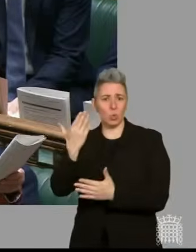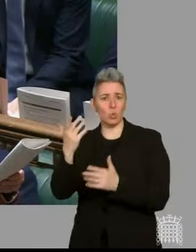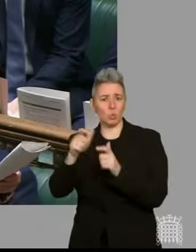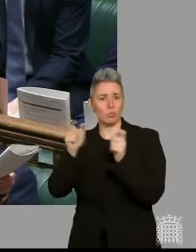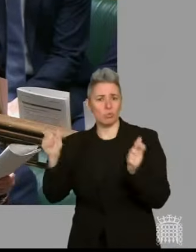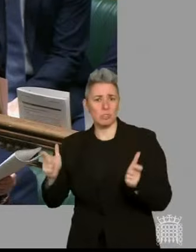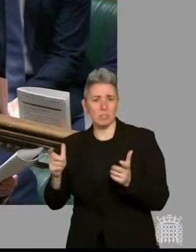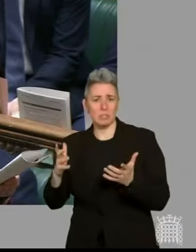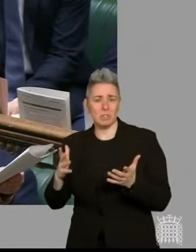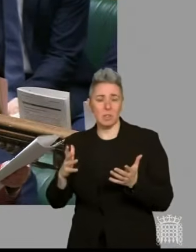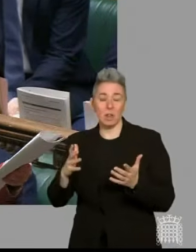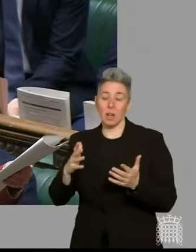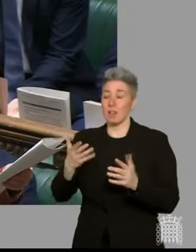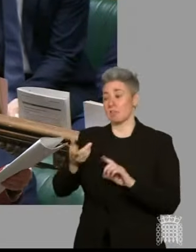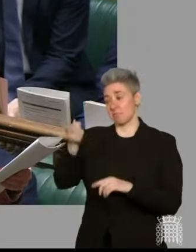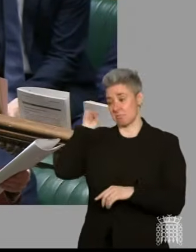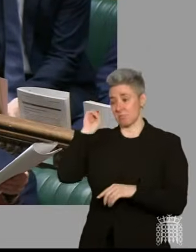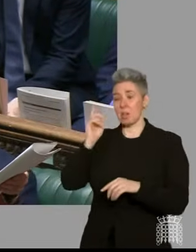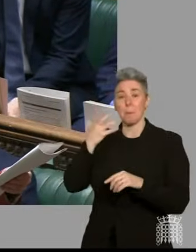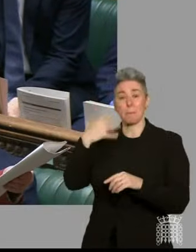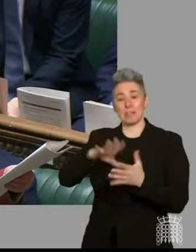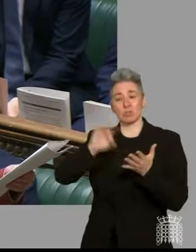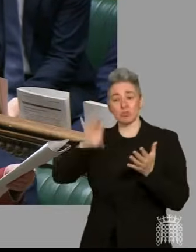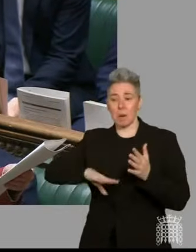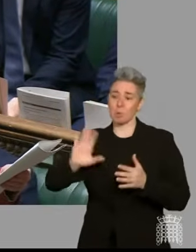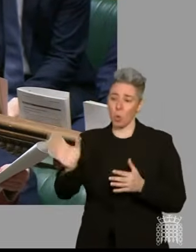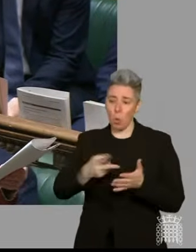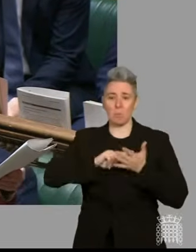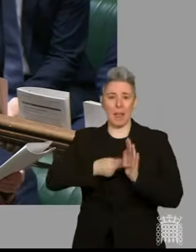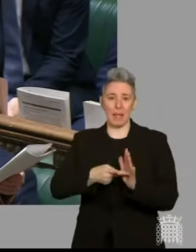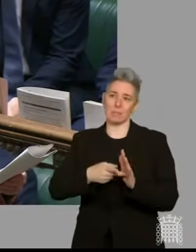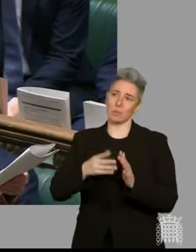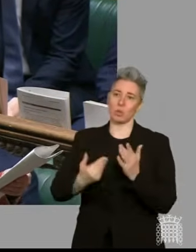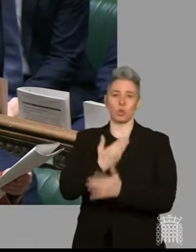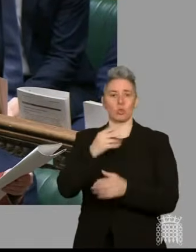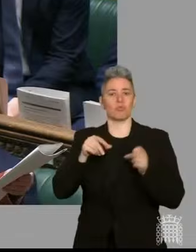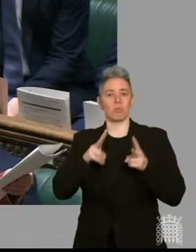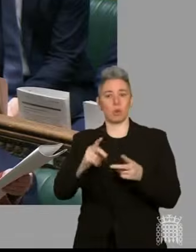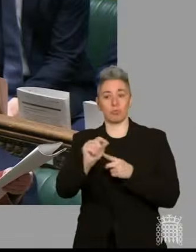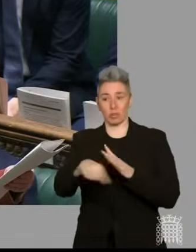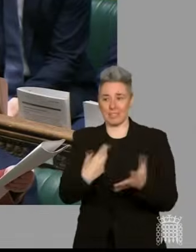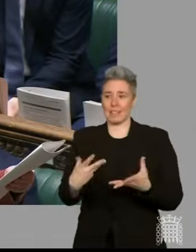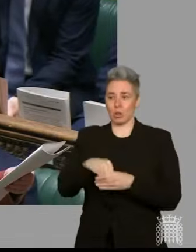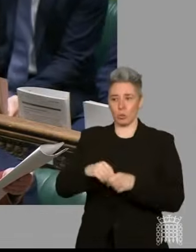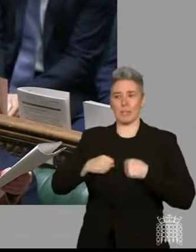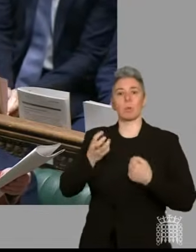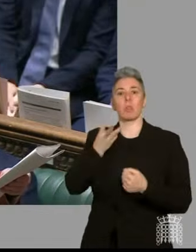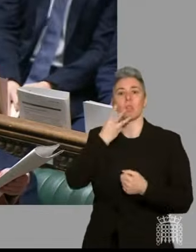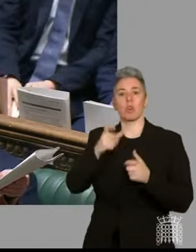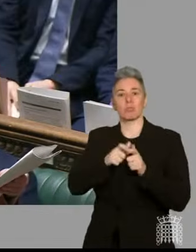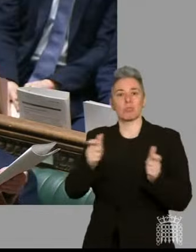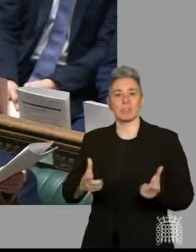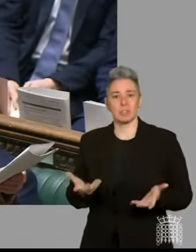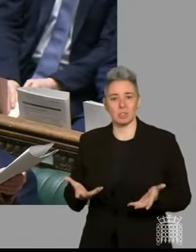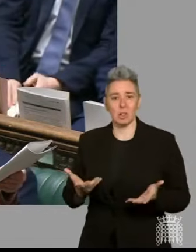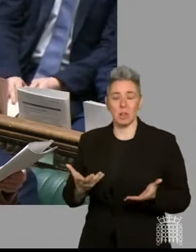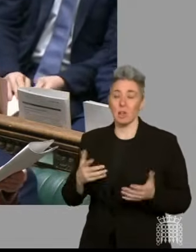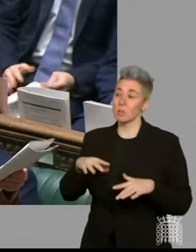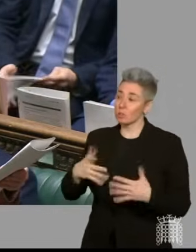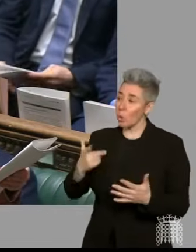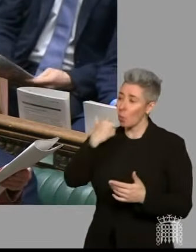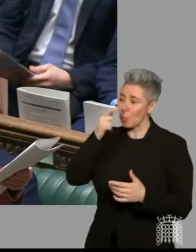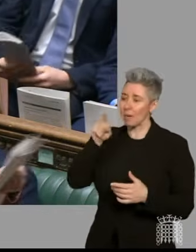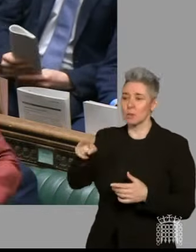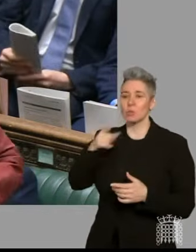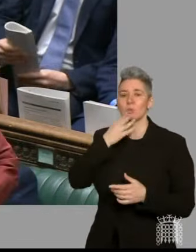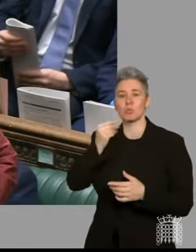our third bridge. On behalf of my Unismorn constituents, will the Deputy Prime Minister use his influence to ensure that North Wales is not ignored